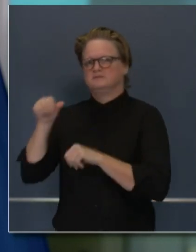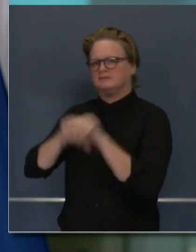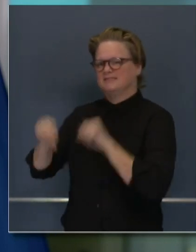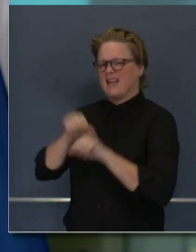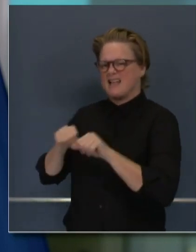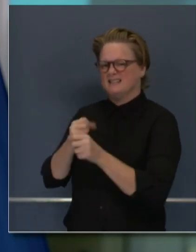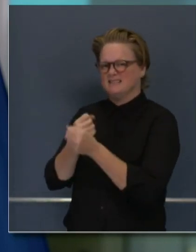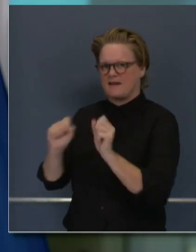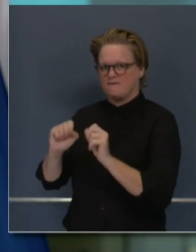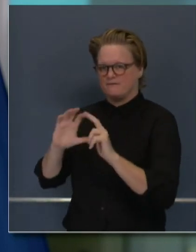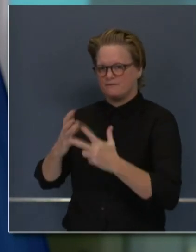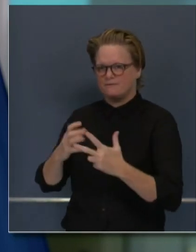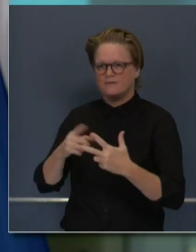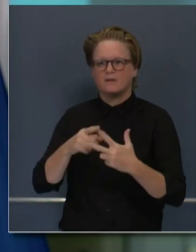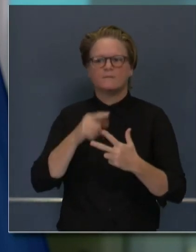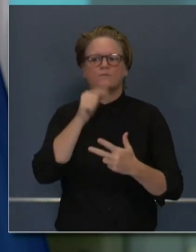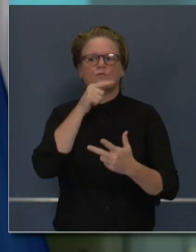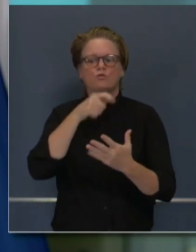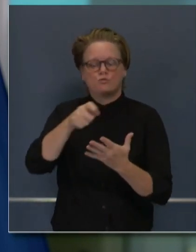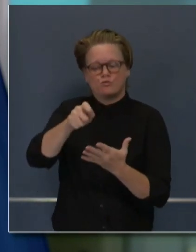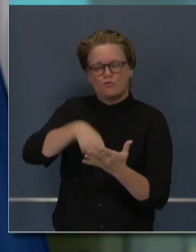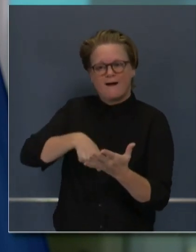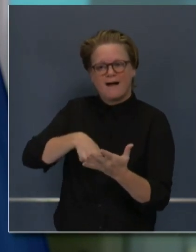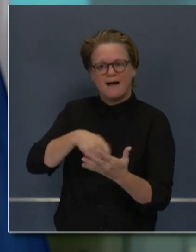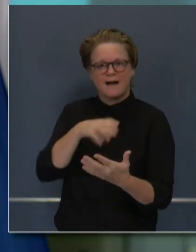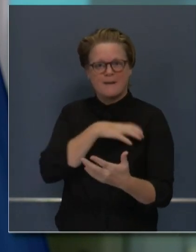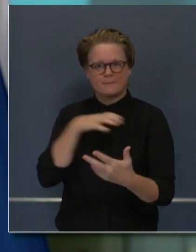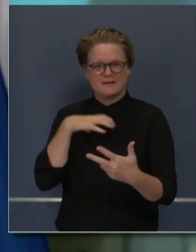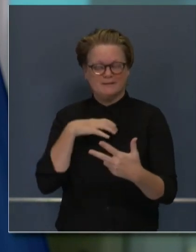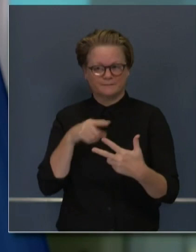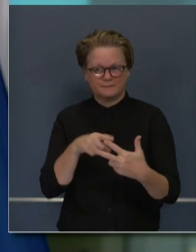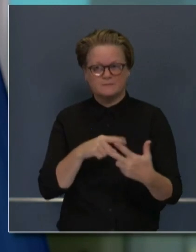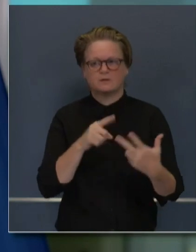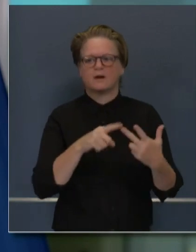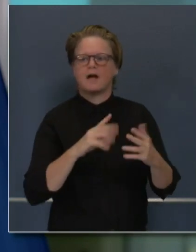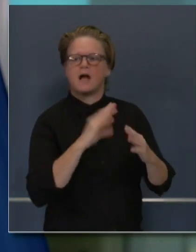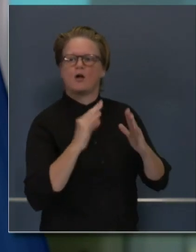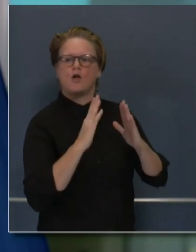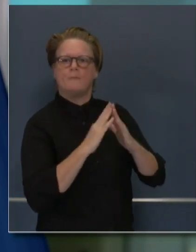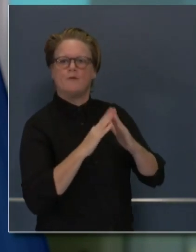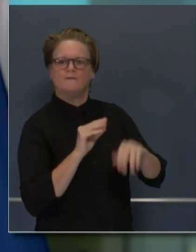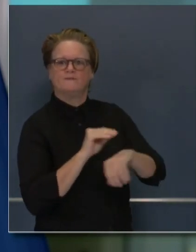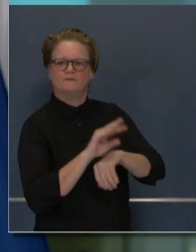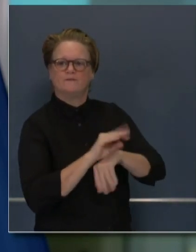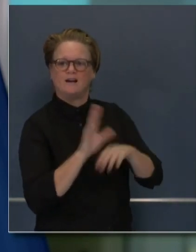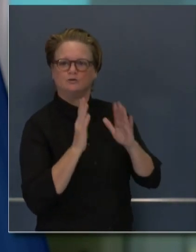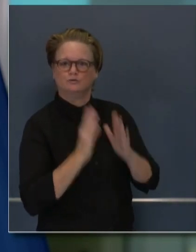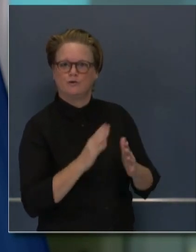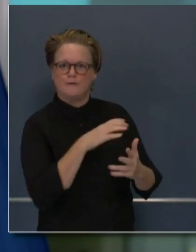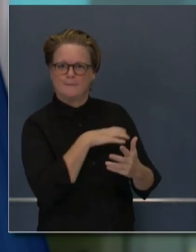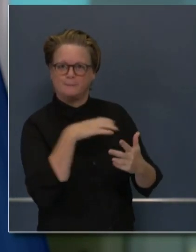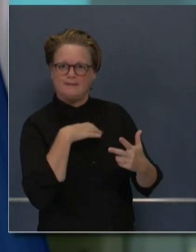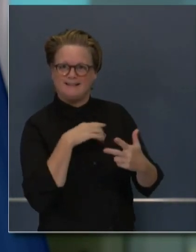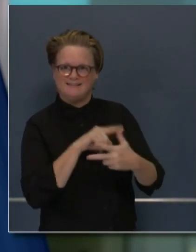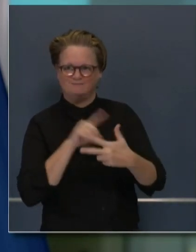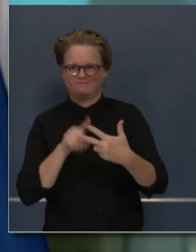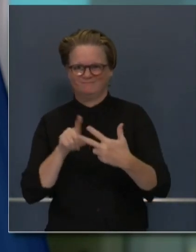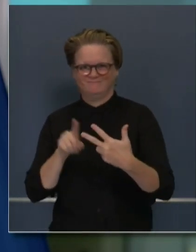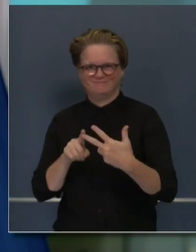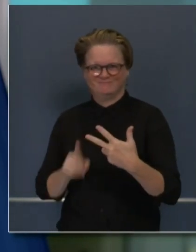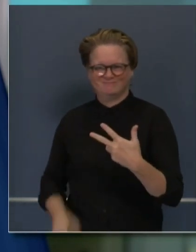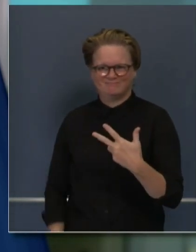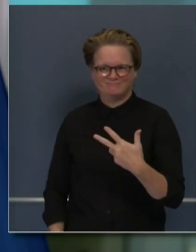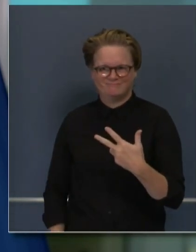and our bedrock, really the community advisory committee that helps us really work with people throughout